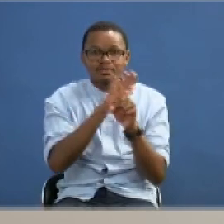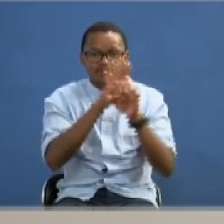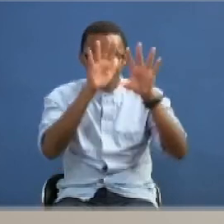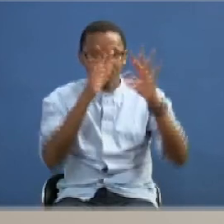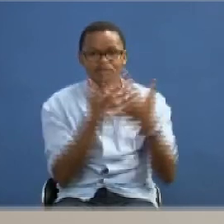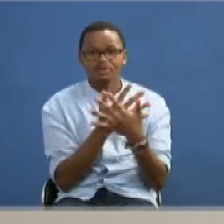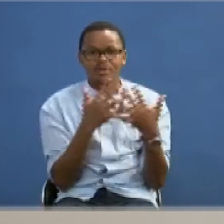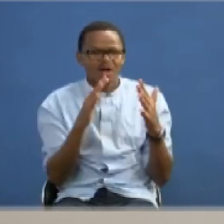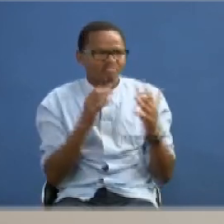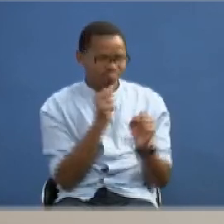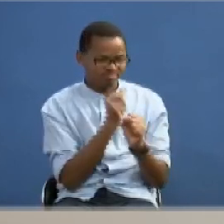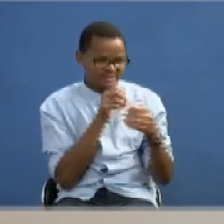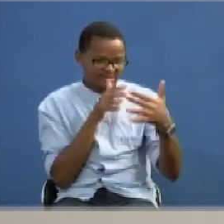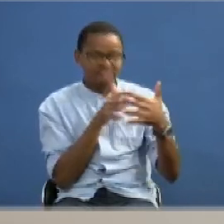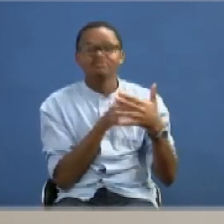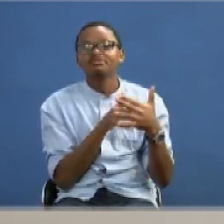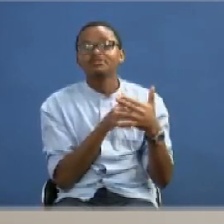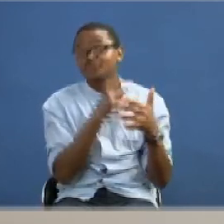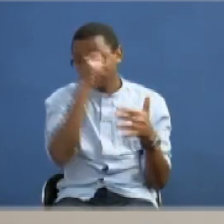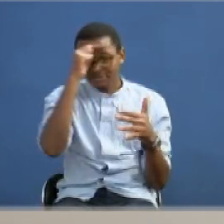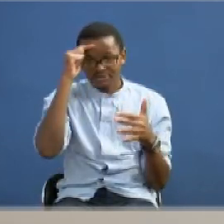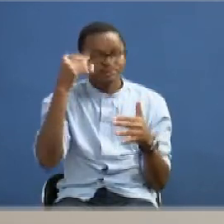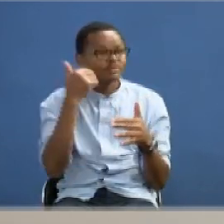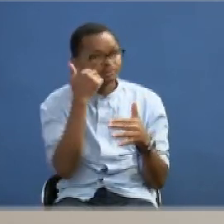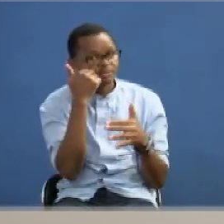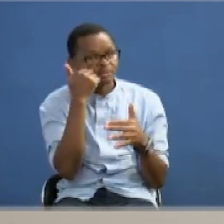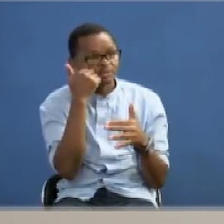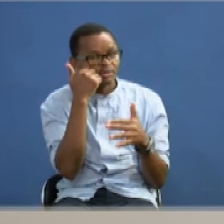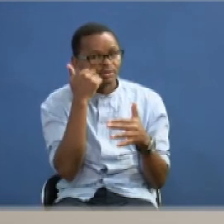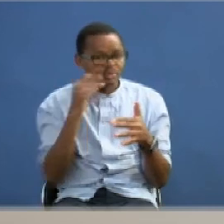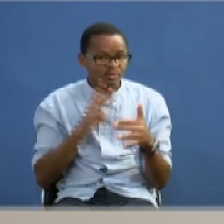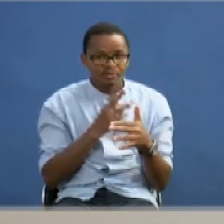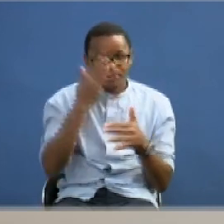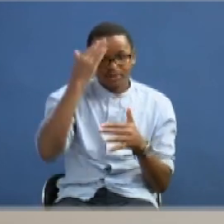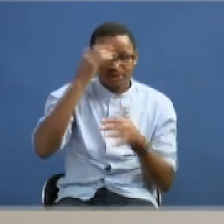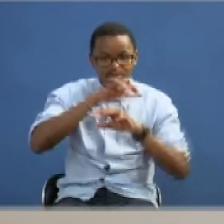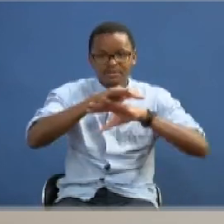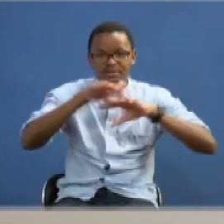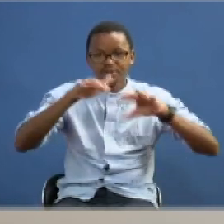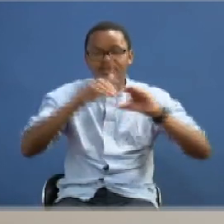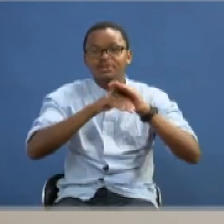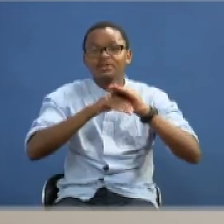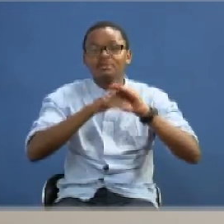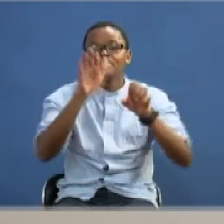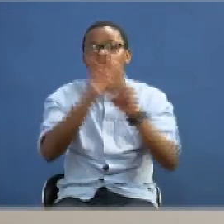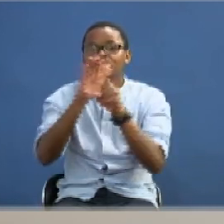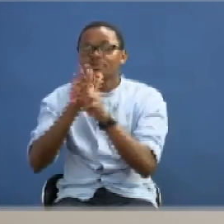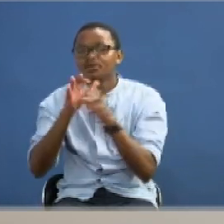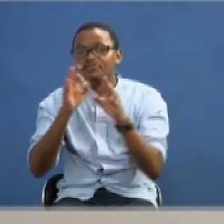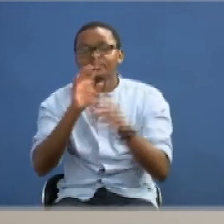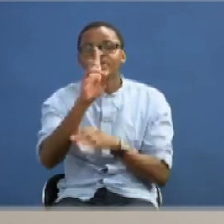is, how do we contain the disease? Because this is a disease that we know is spread in clusters. So if